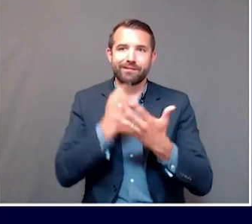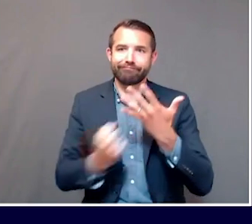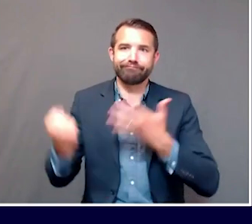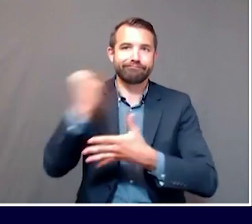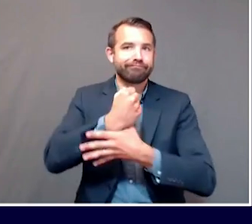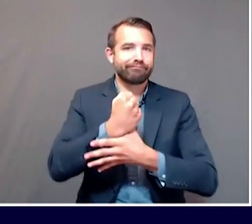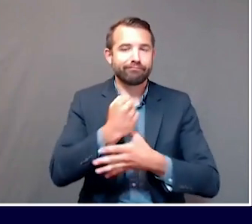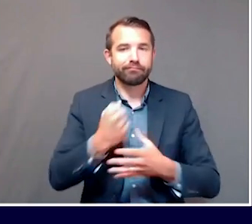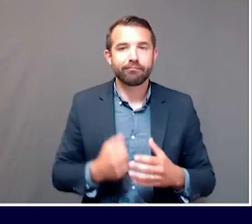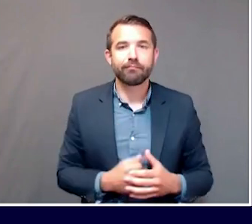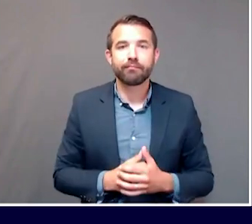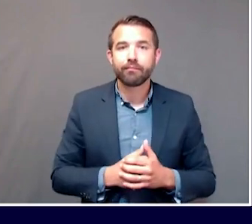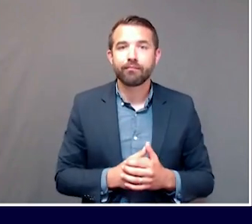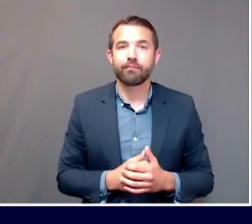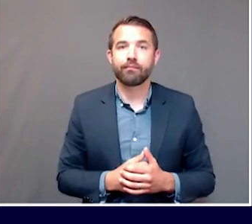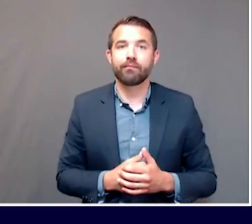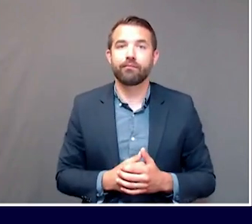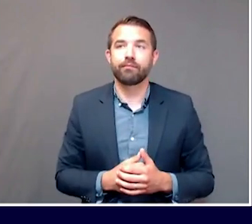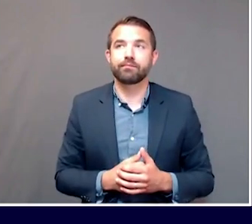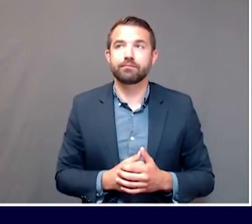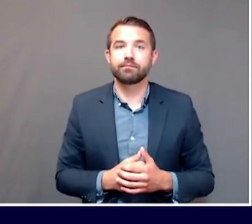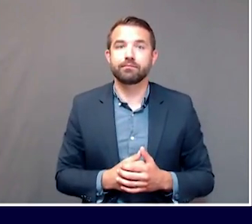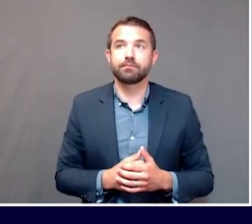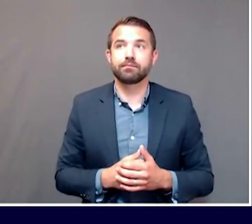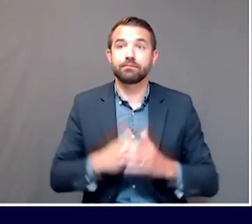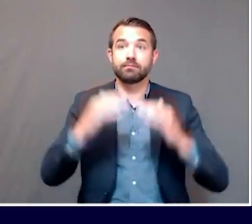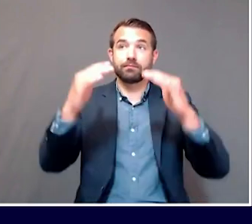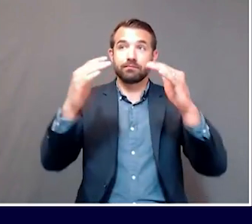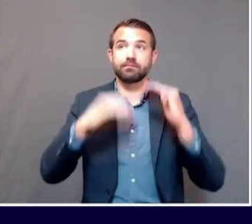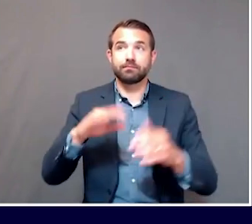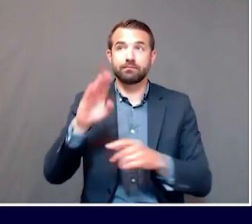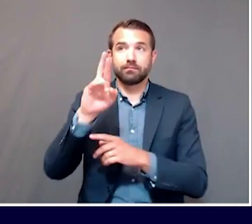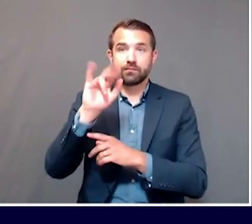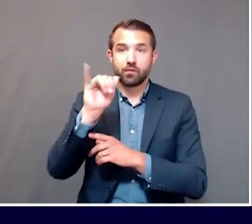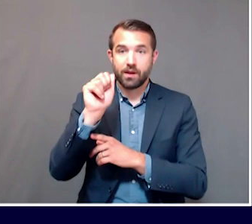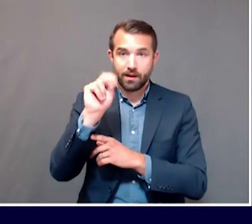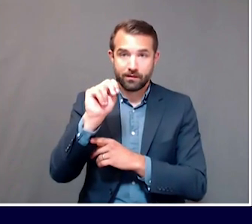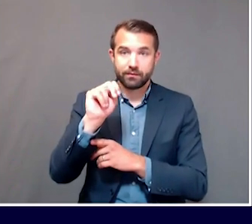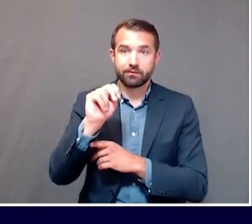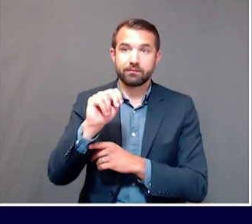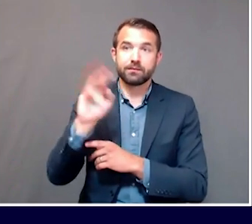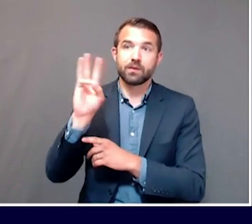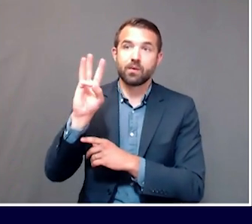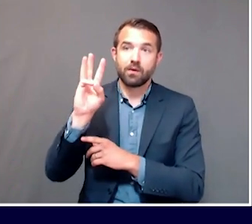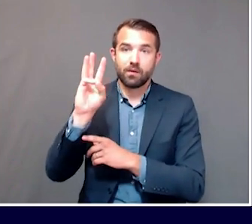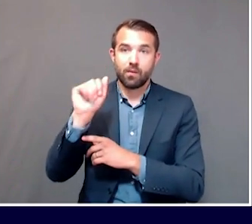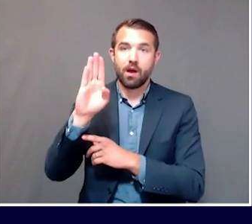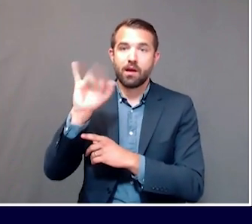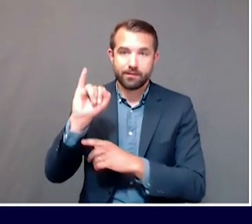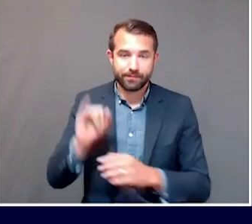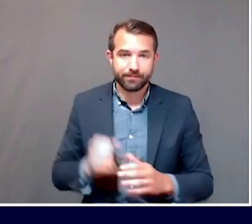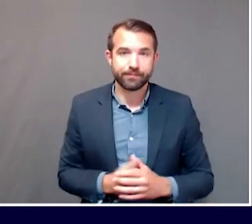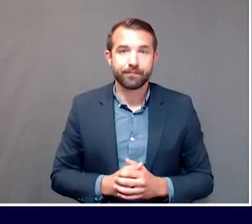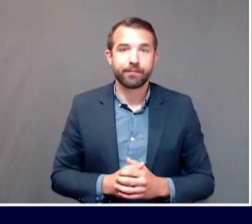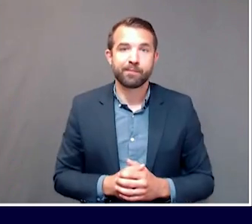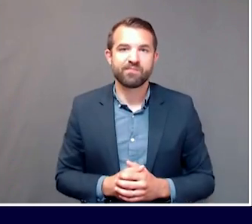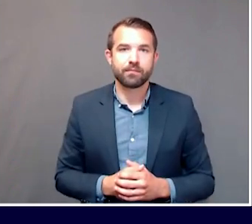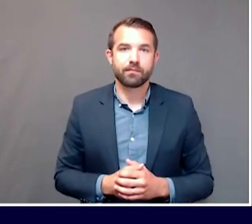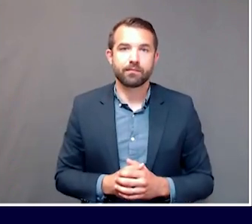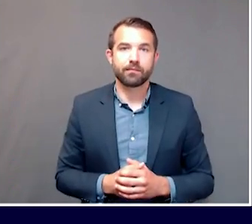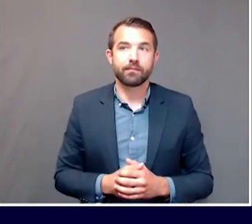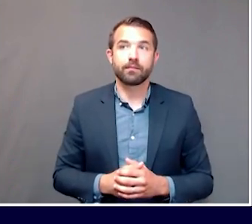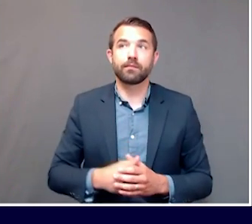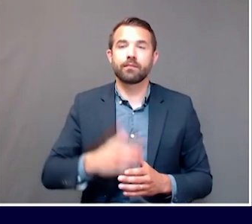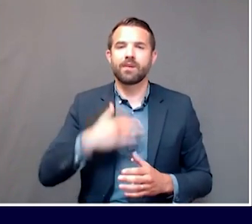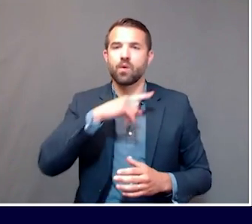Thank you, Megan. I'm going to turn next to Brian Sullivan at WABI. Thank you, Dr. Shah. I have a question for Governor